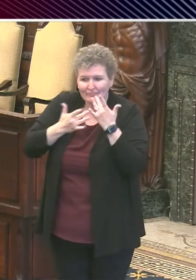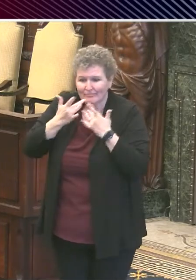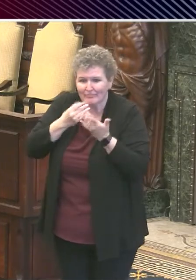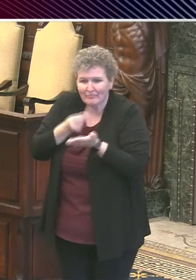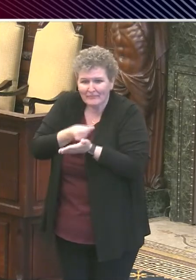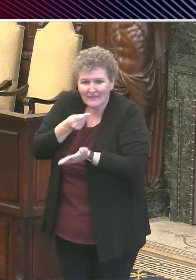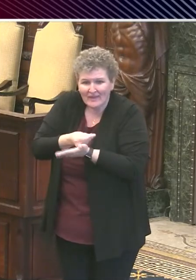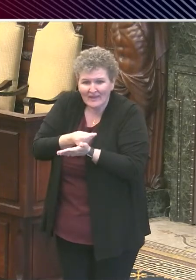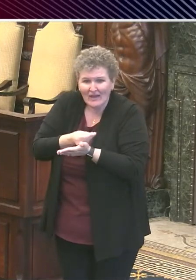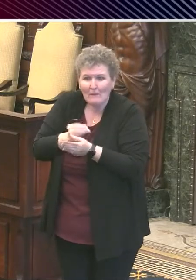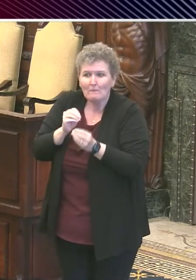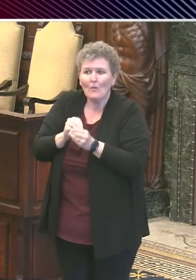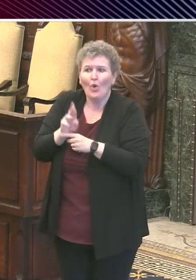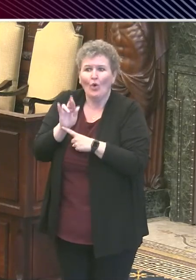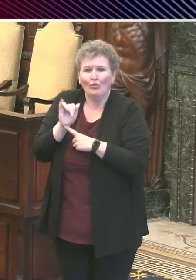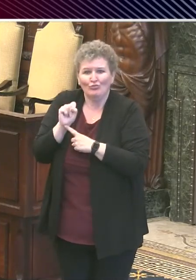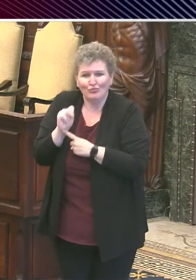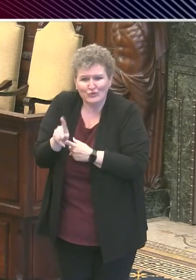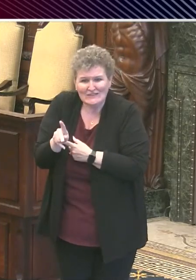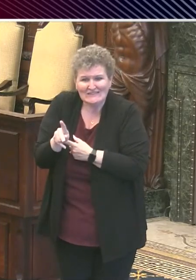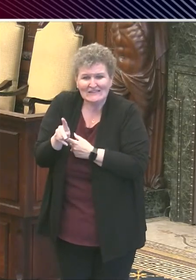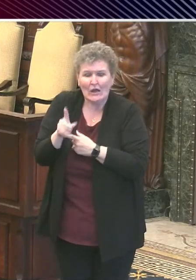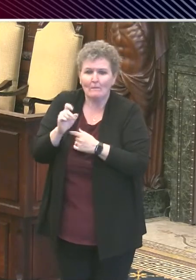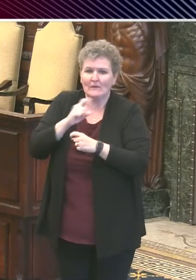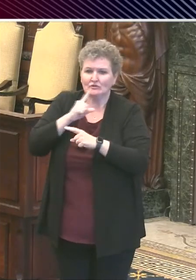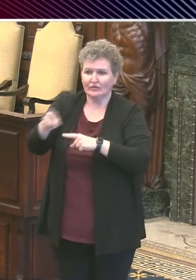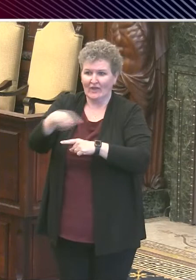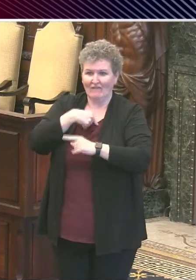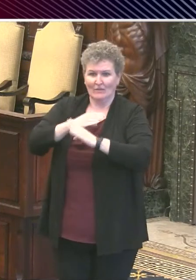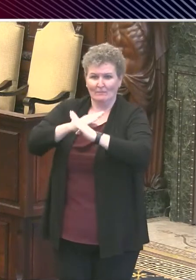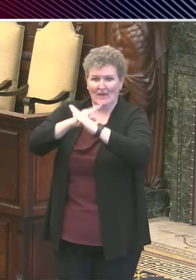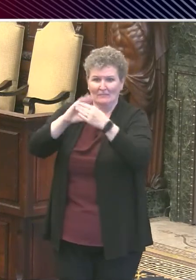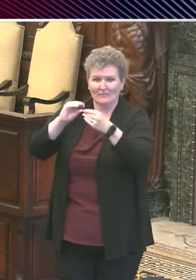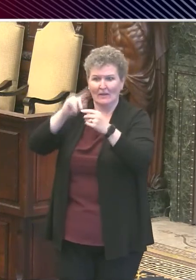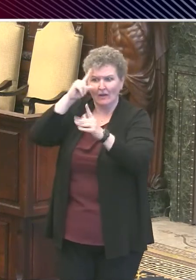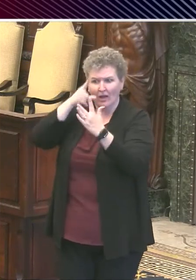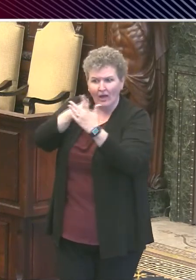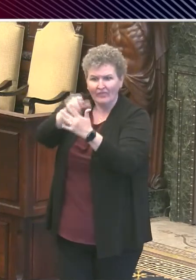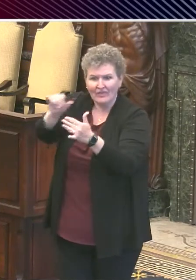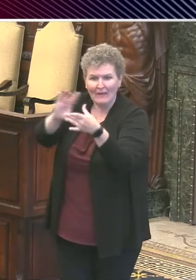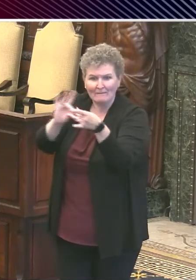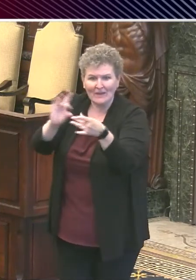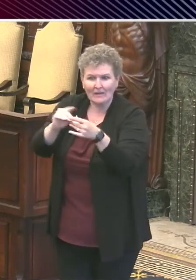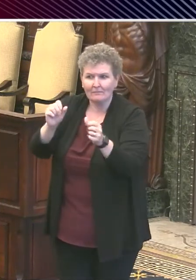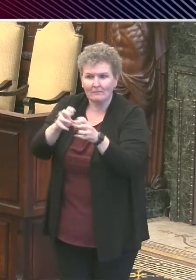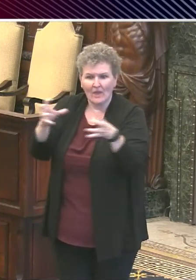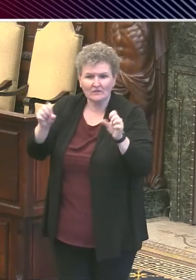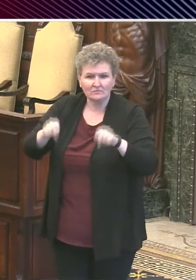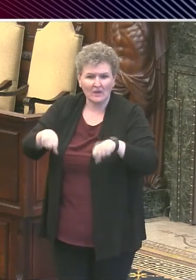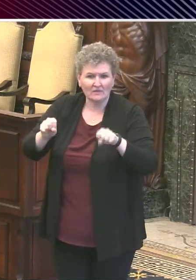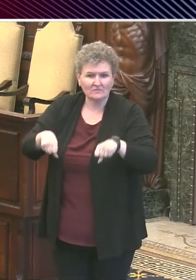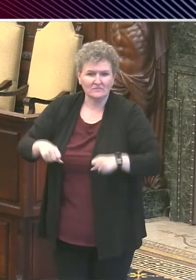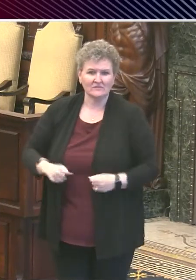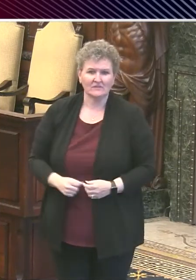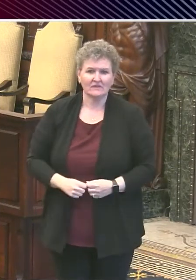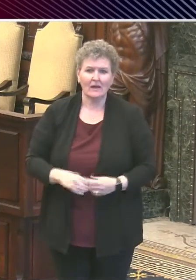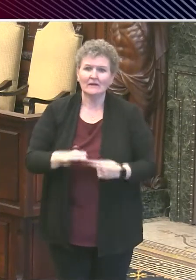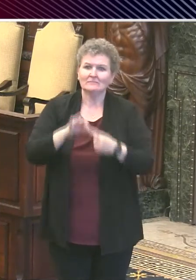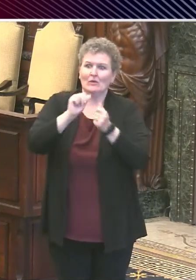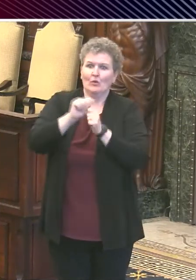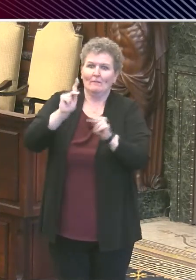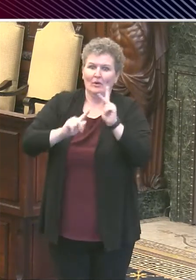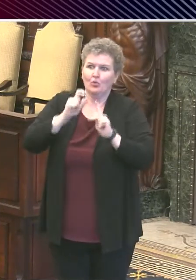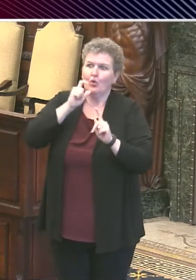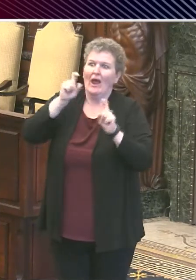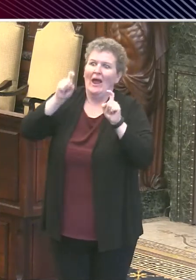want to make sure that the prevention messages go to them as much as possible, especially people who have to work. So we have